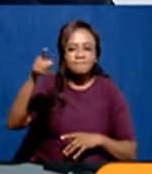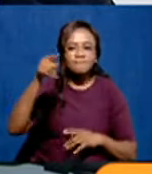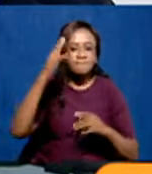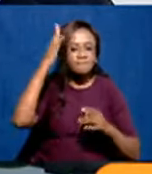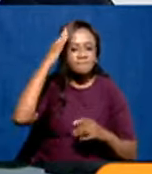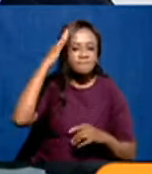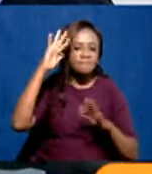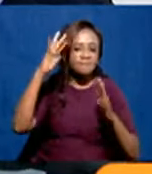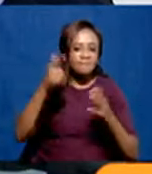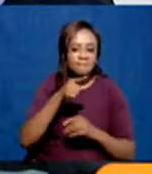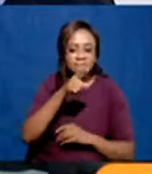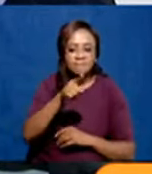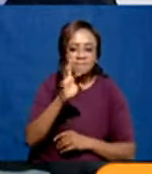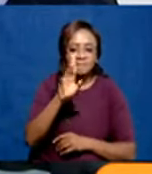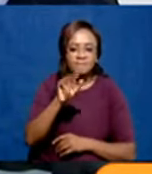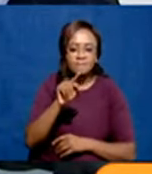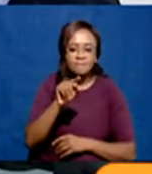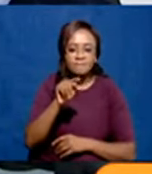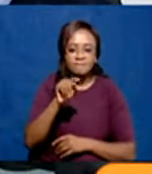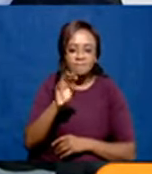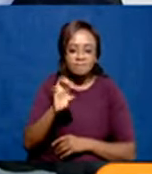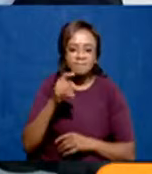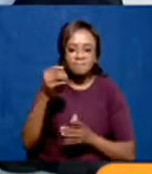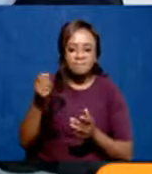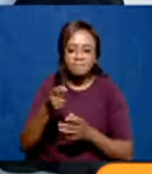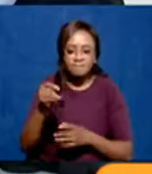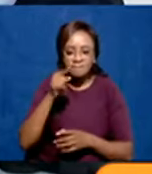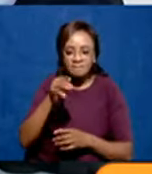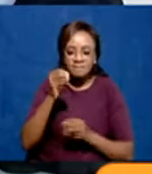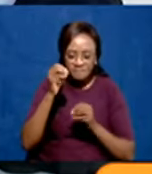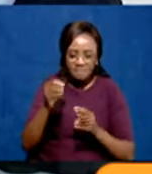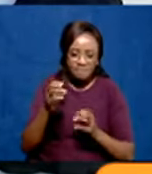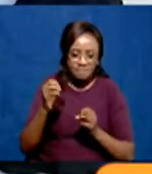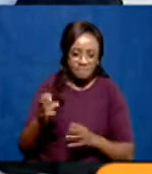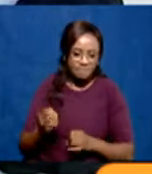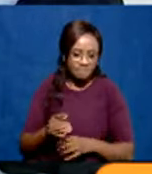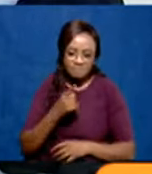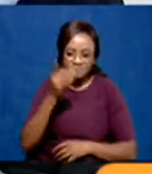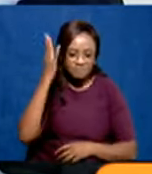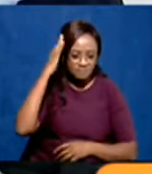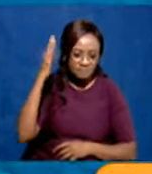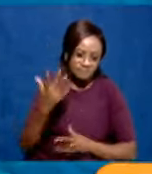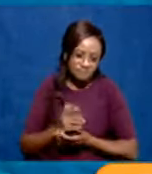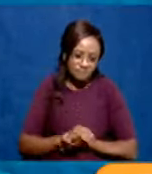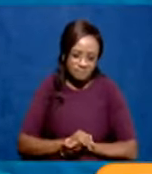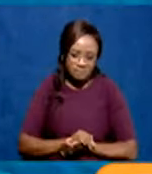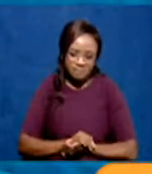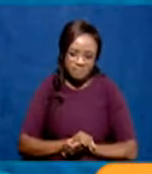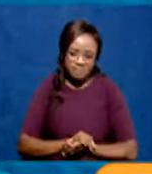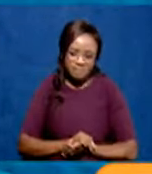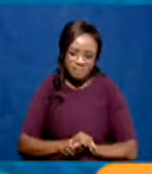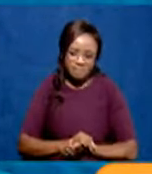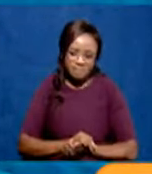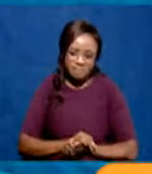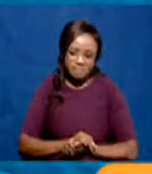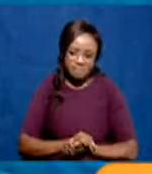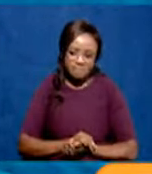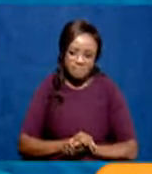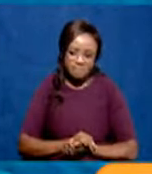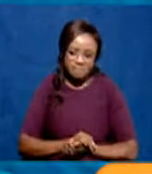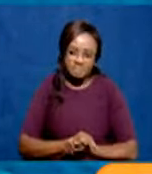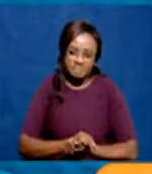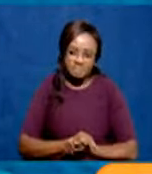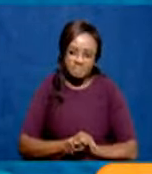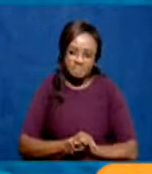that you are earning this amount of money that you need to contribute these figures? Okay. So it's actually a fallacious statement. But